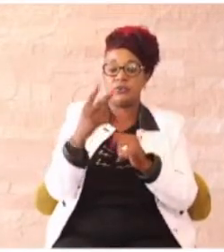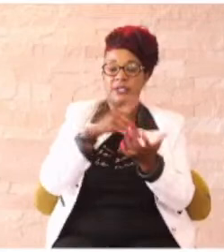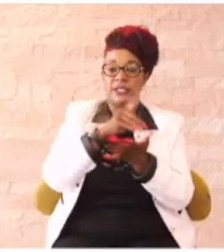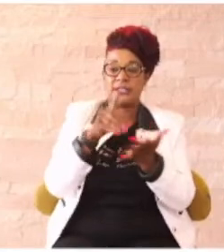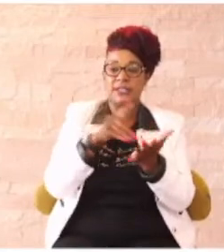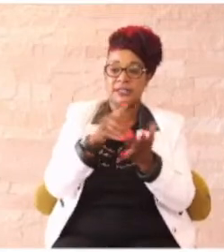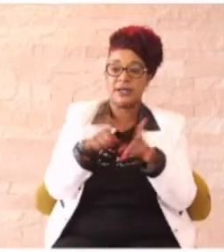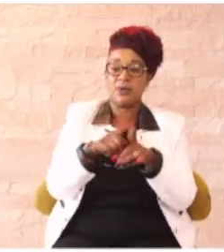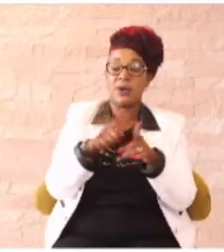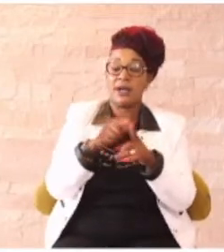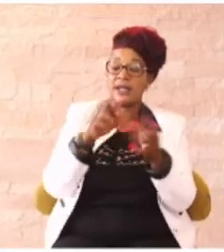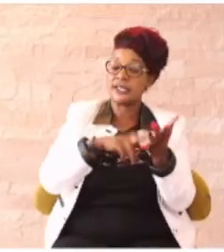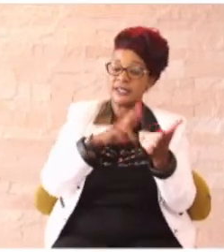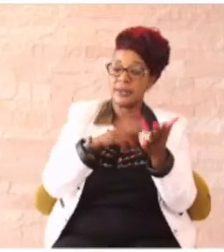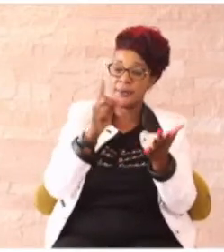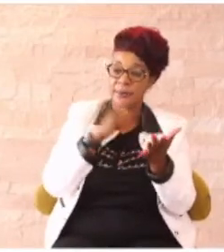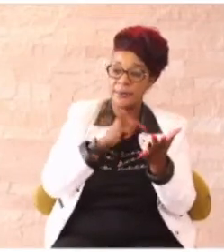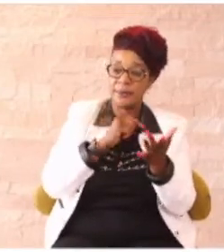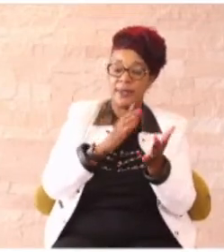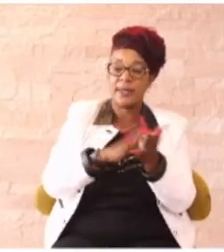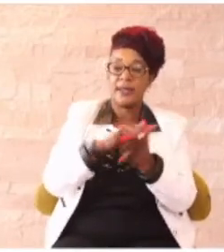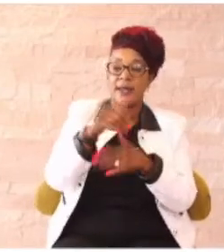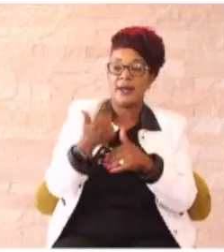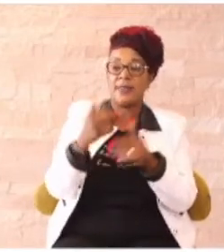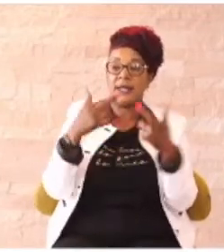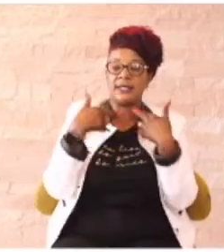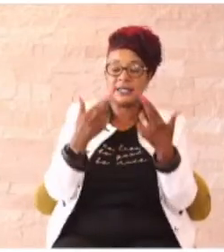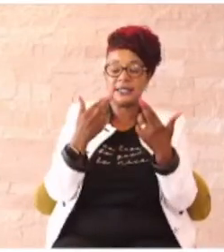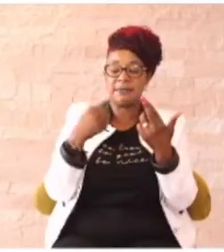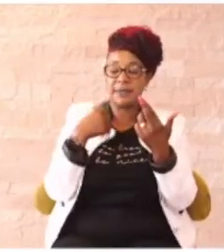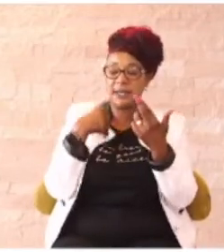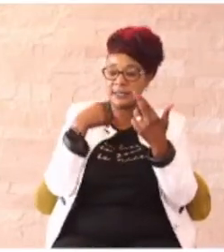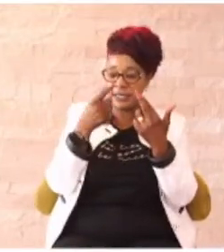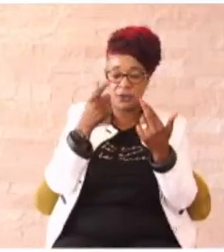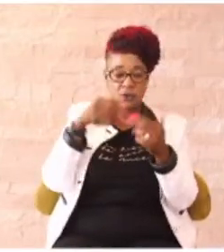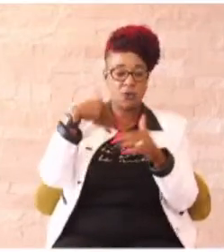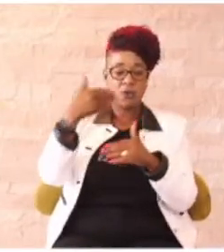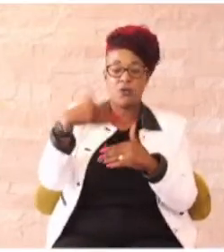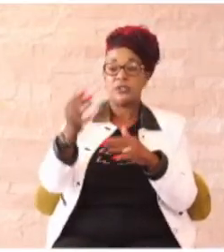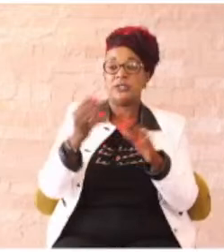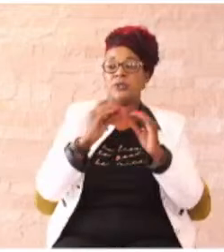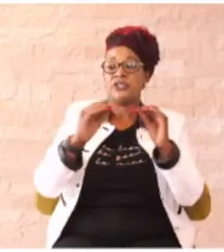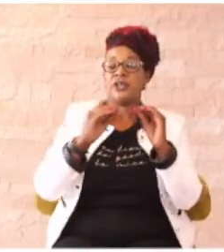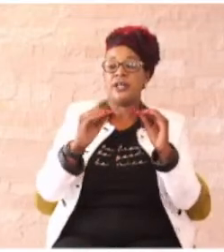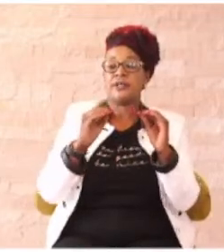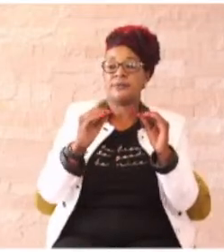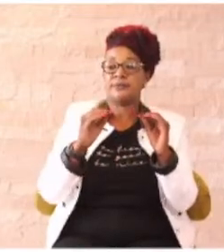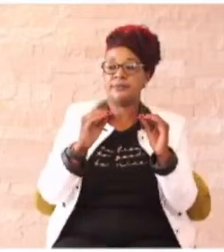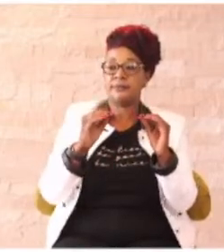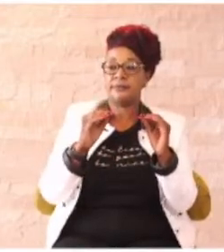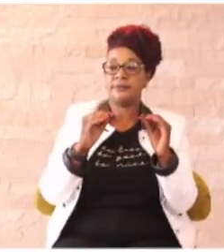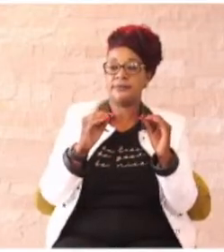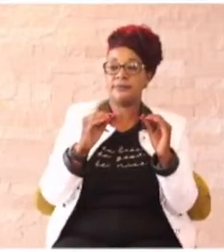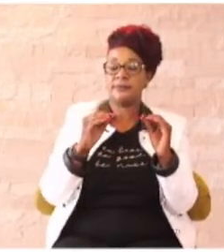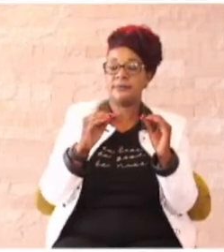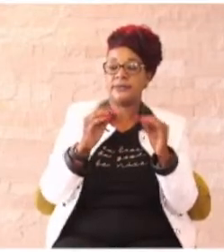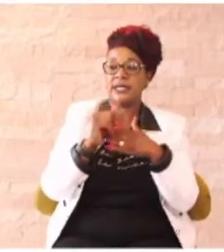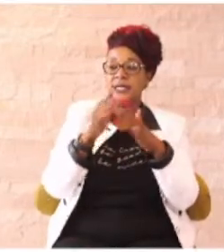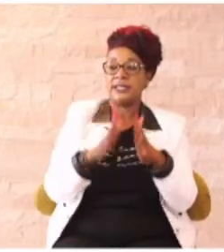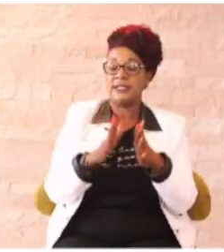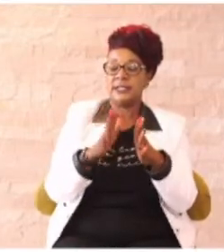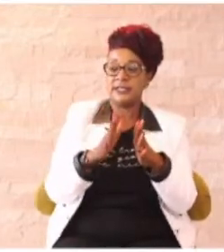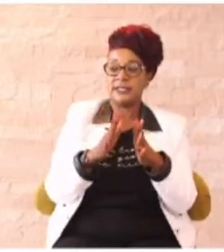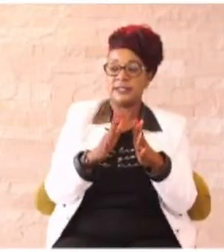was registered. And as a result, I've been telling you that we usually train these newly elected women leaders. And as